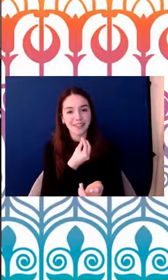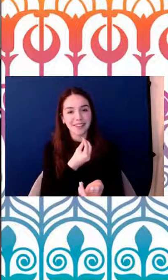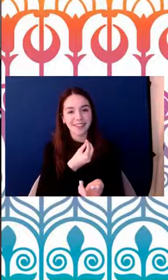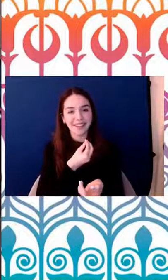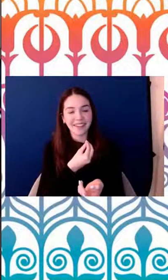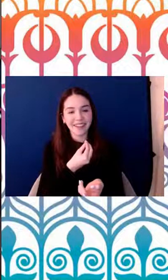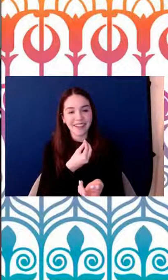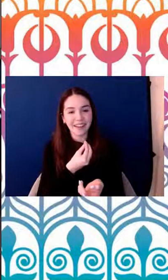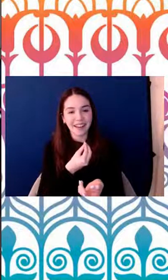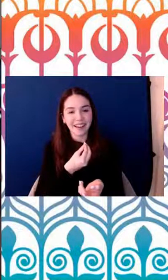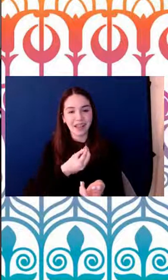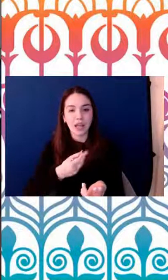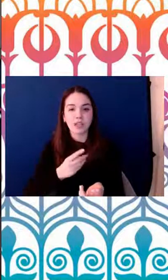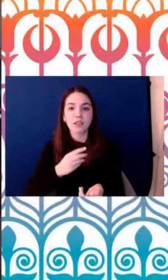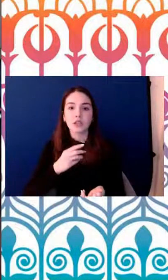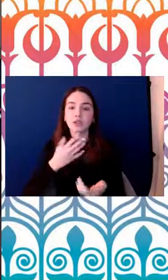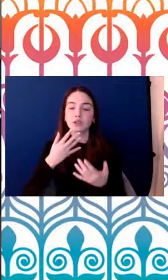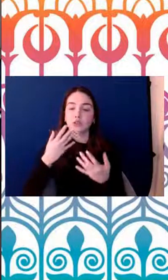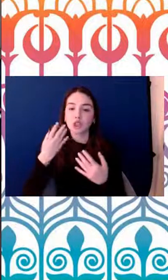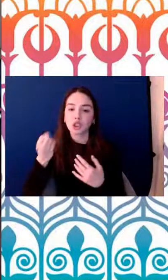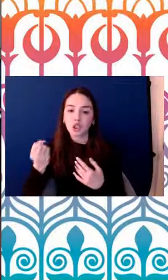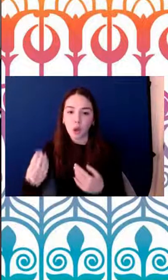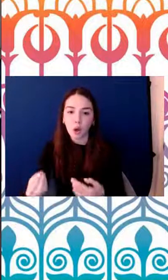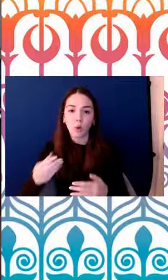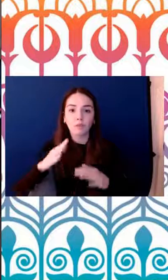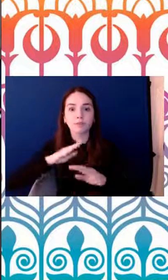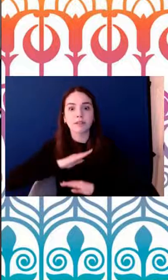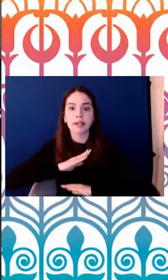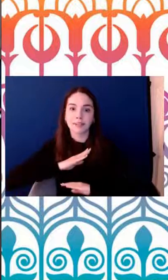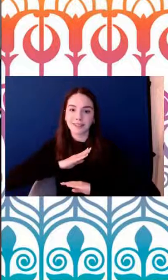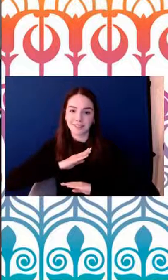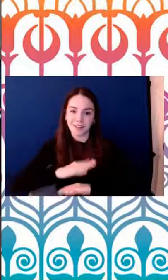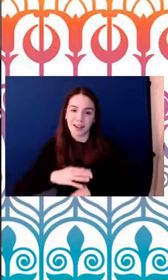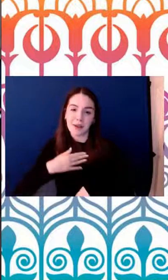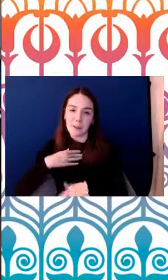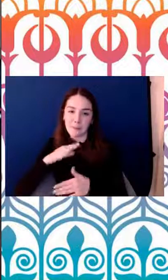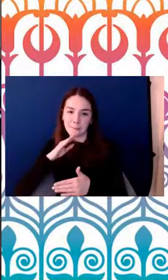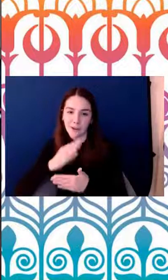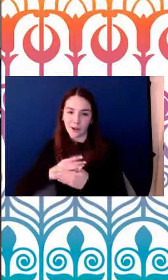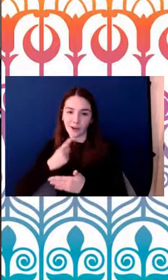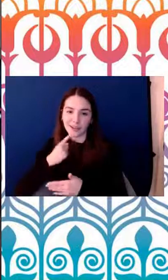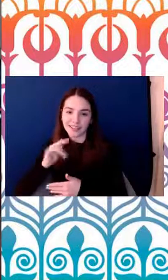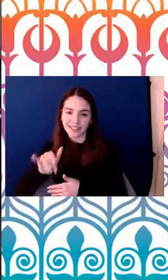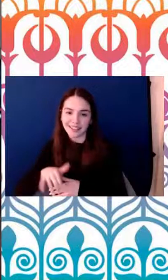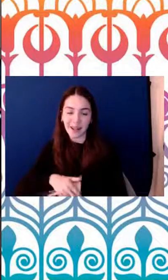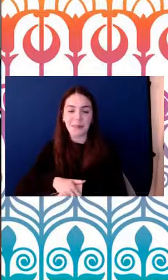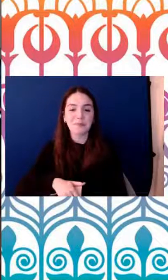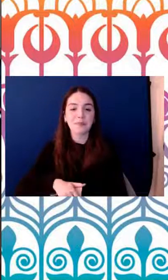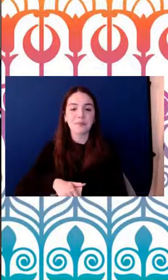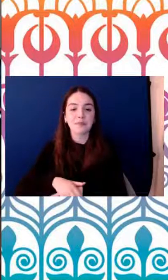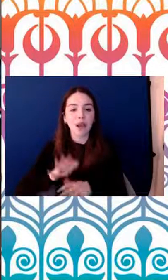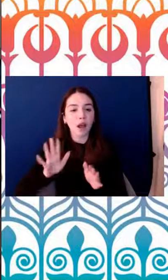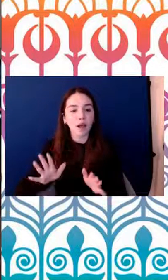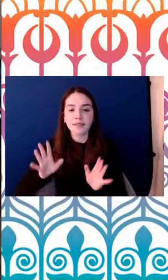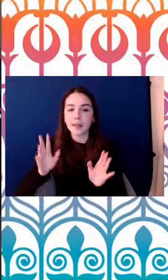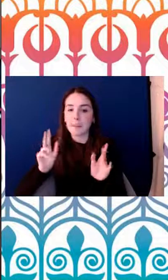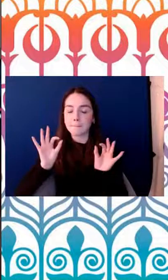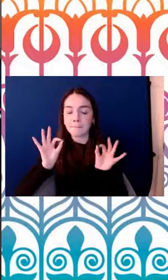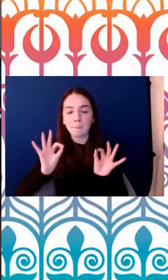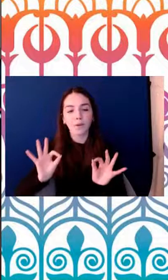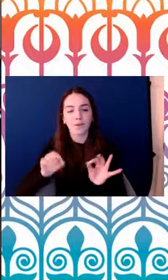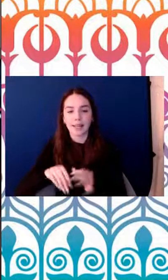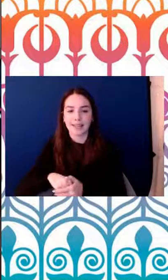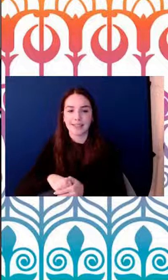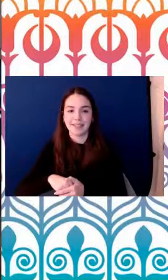so satisfying, as my daughter would say. Look at that. It's perfect. So